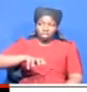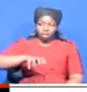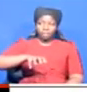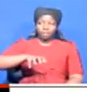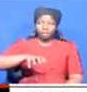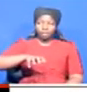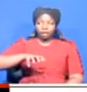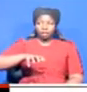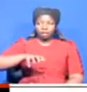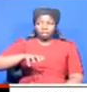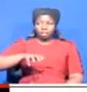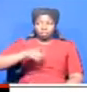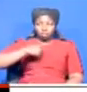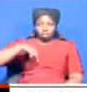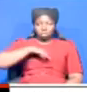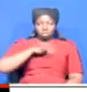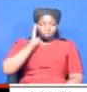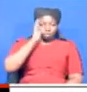that we will be there